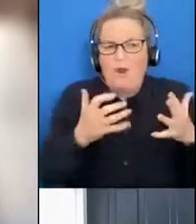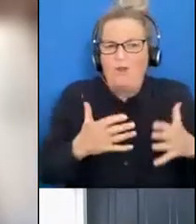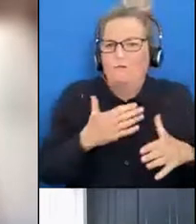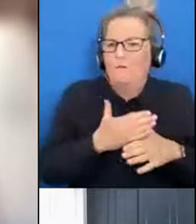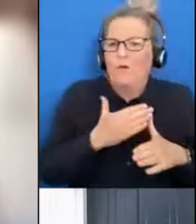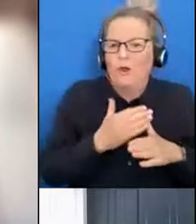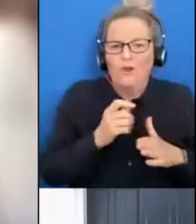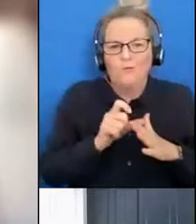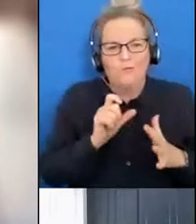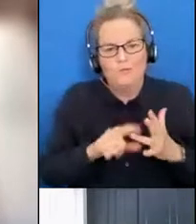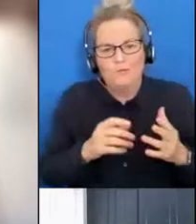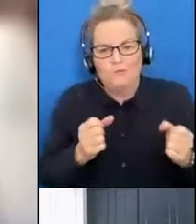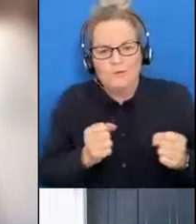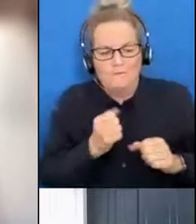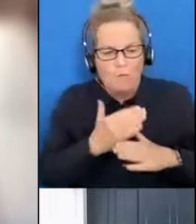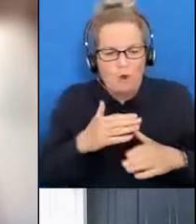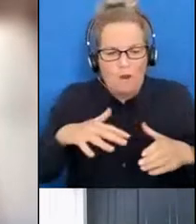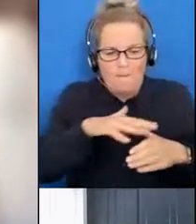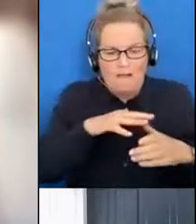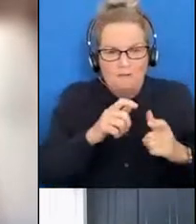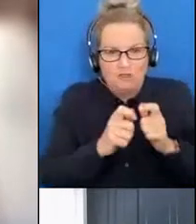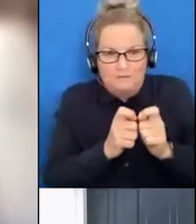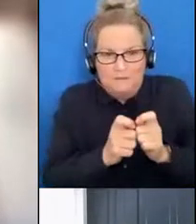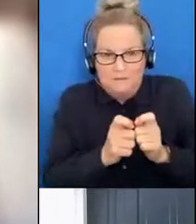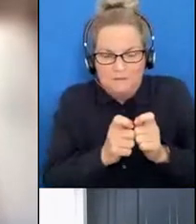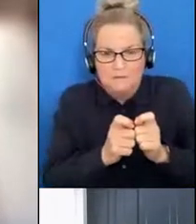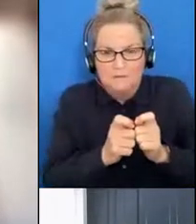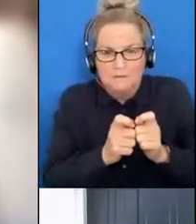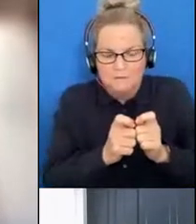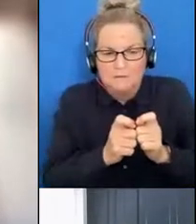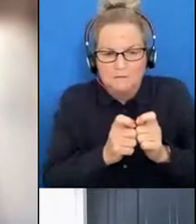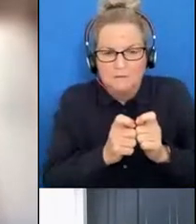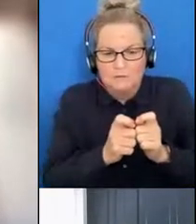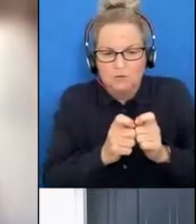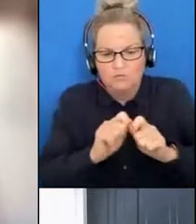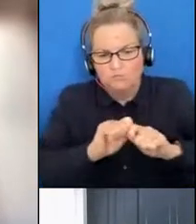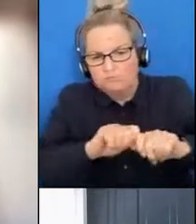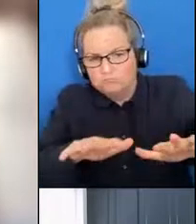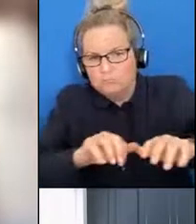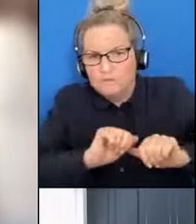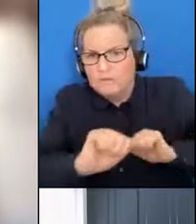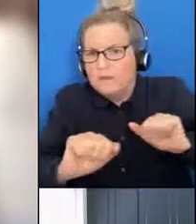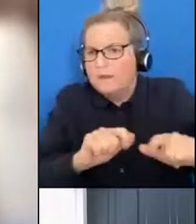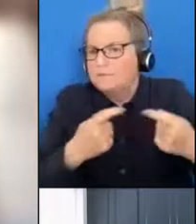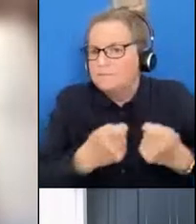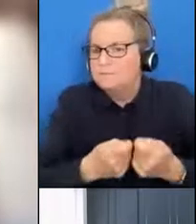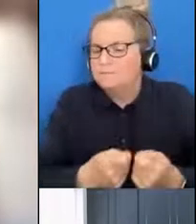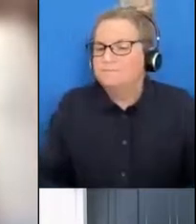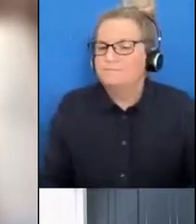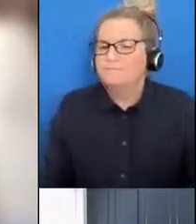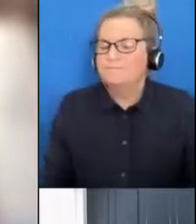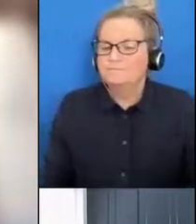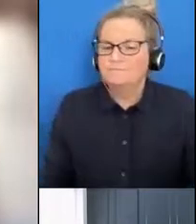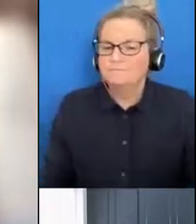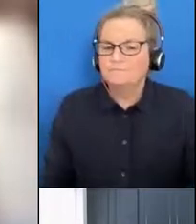of making workplace adjustment available to their teams. So. And that involved